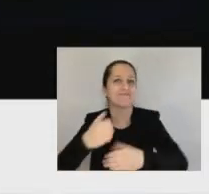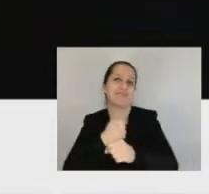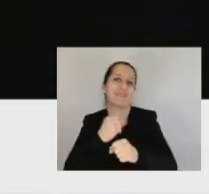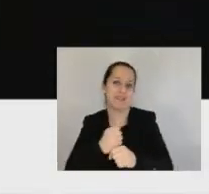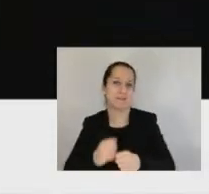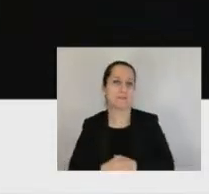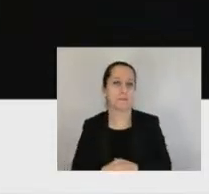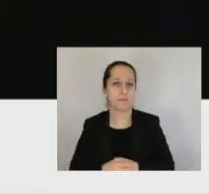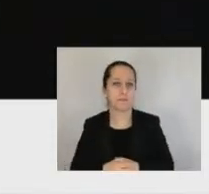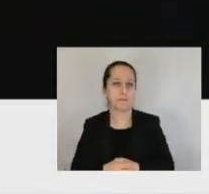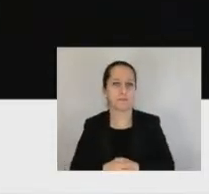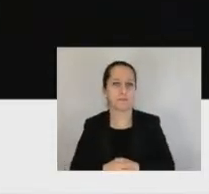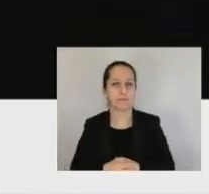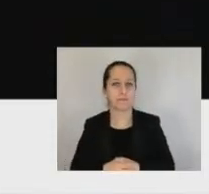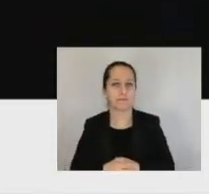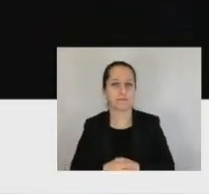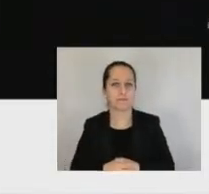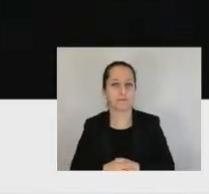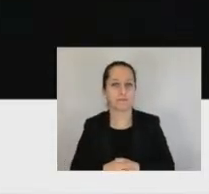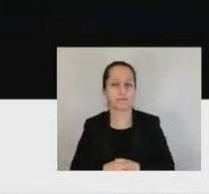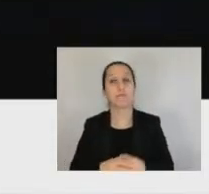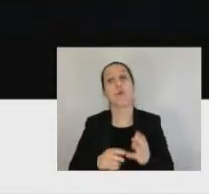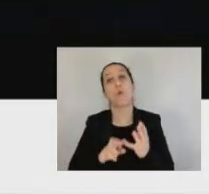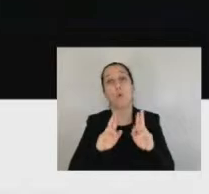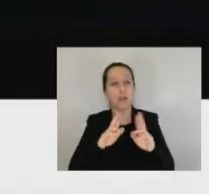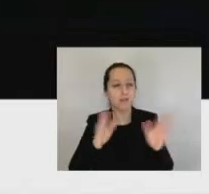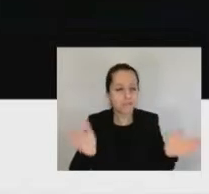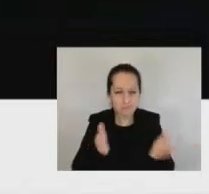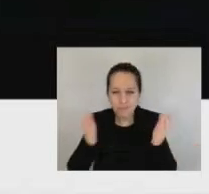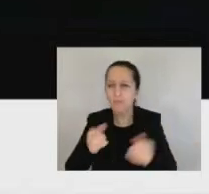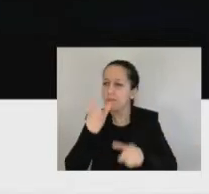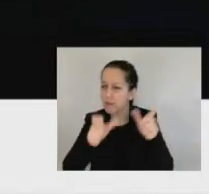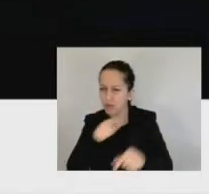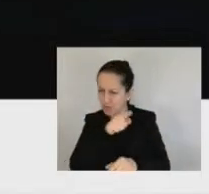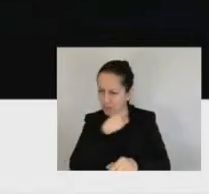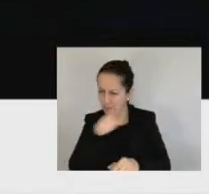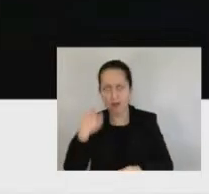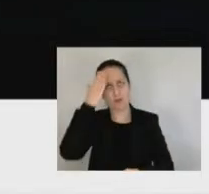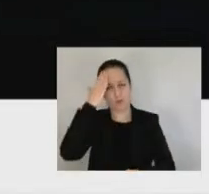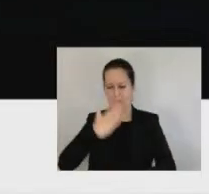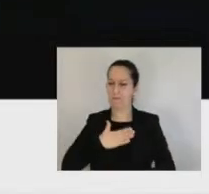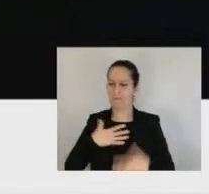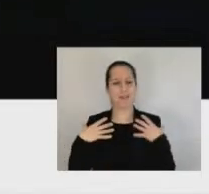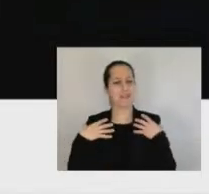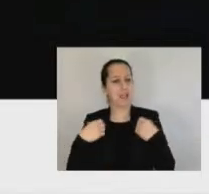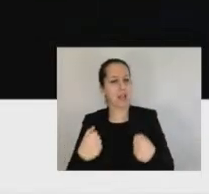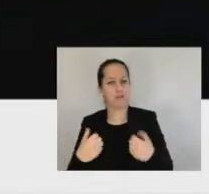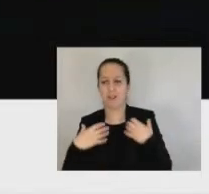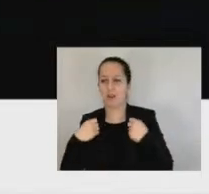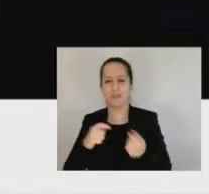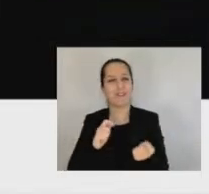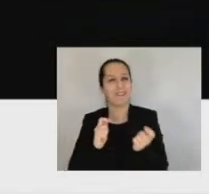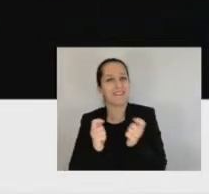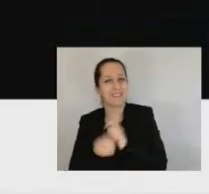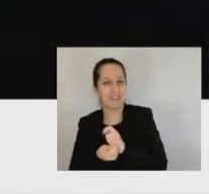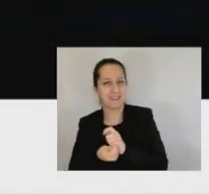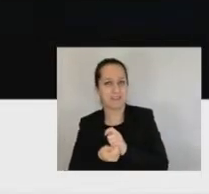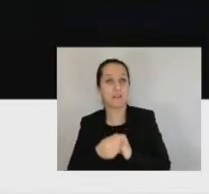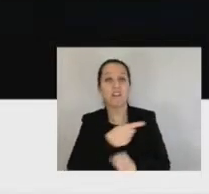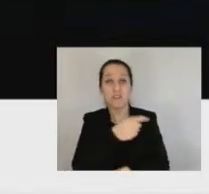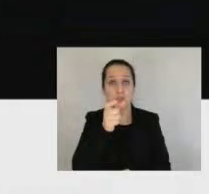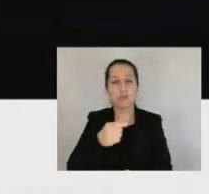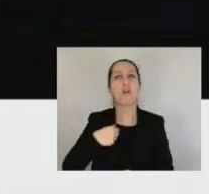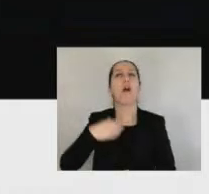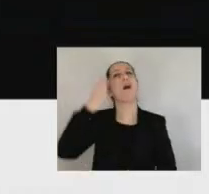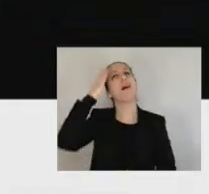synergies in actions. We need to leverage possibilities to develop healthy